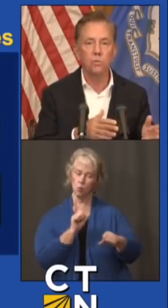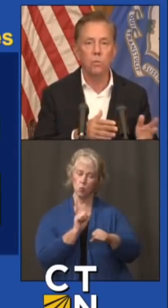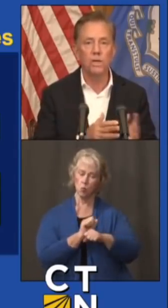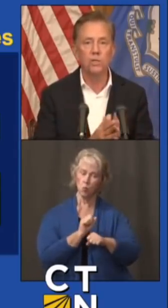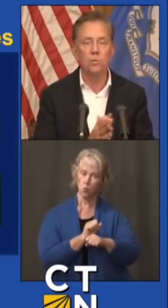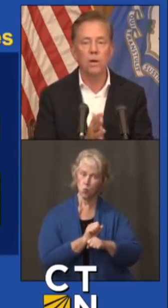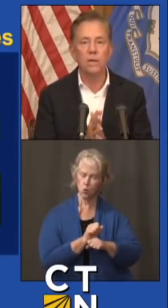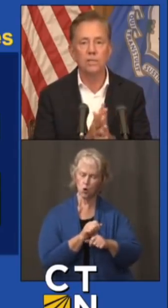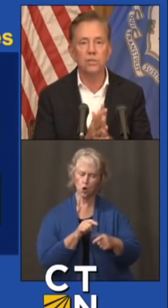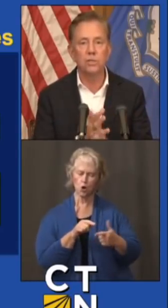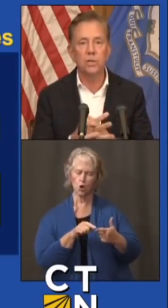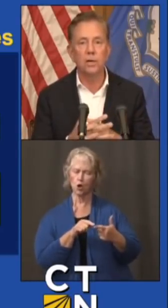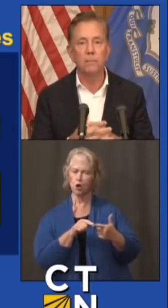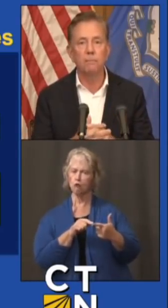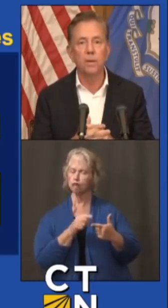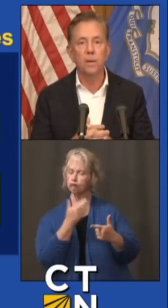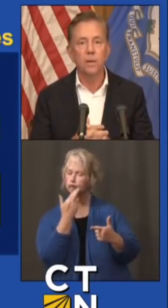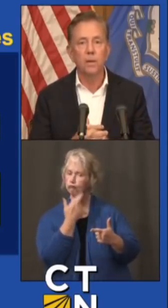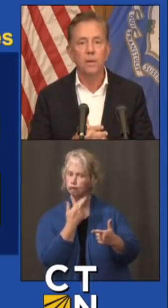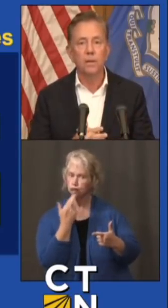workplaces, restaurants,